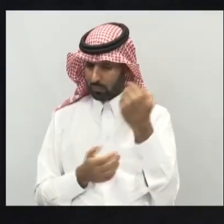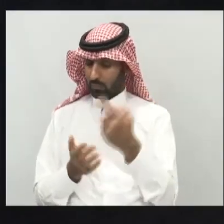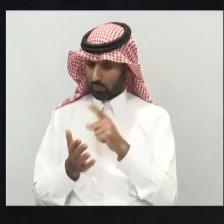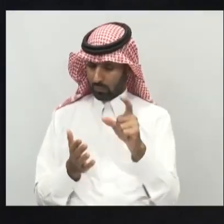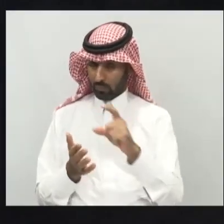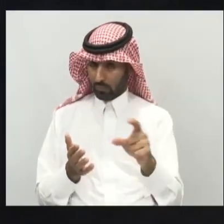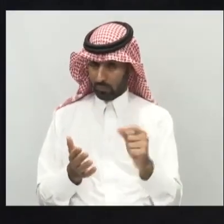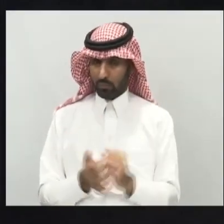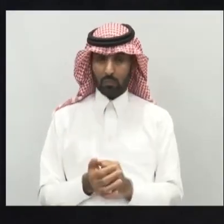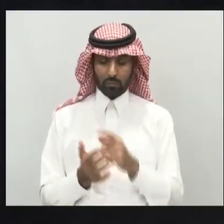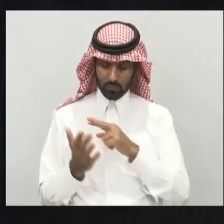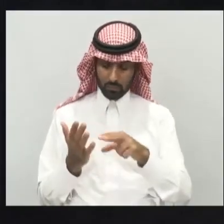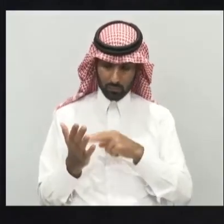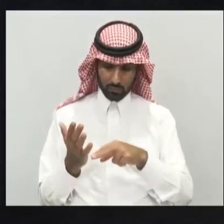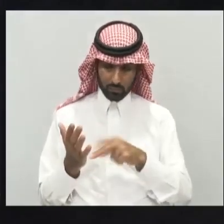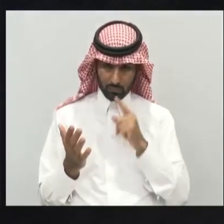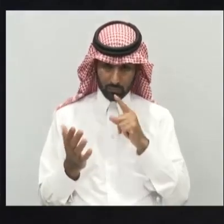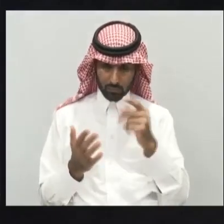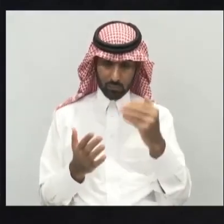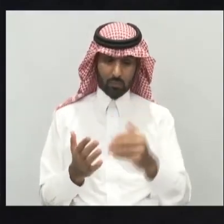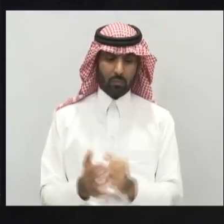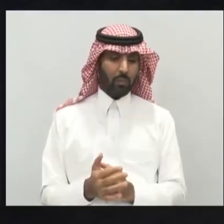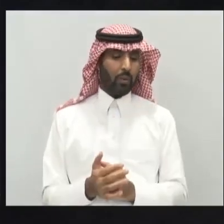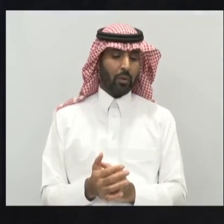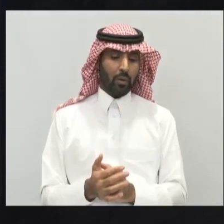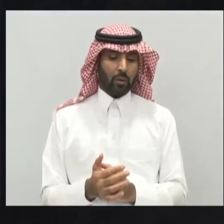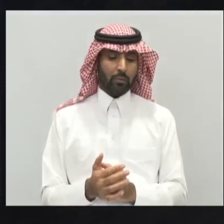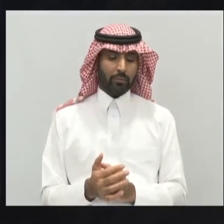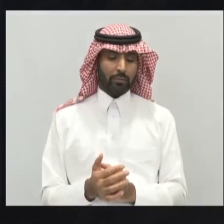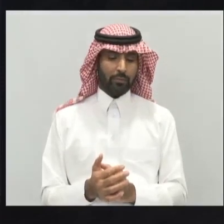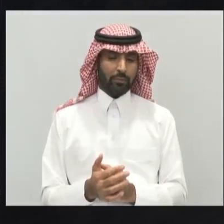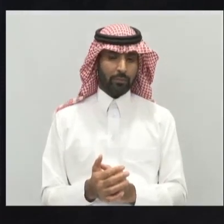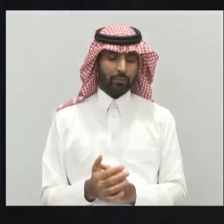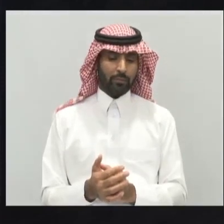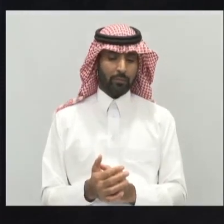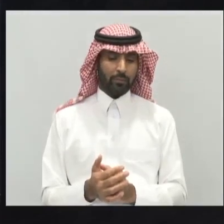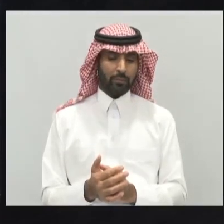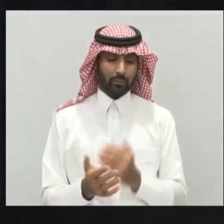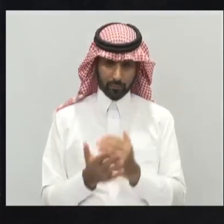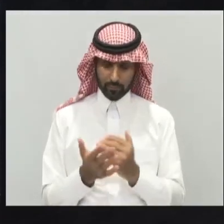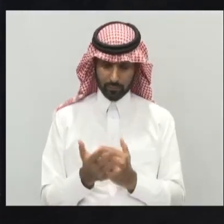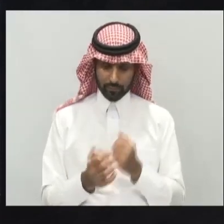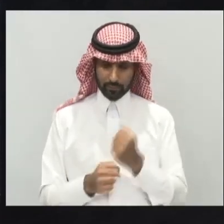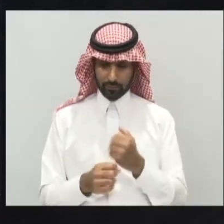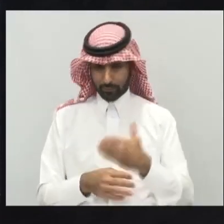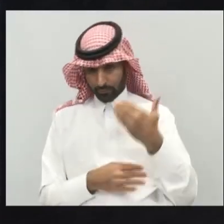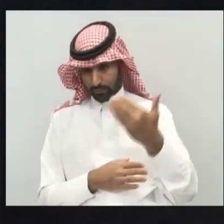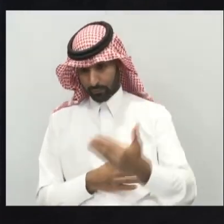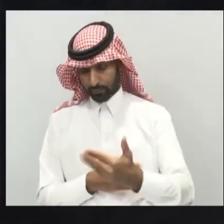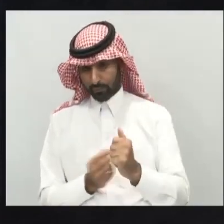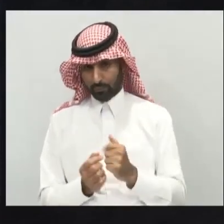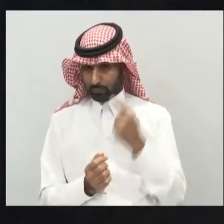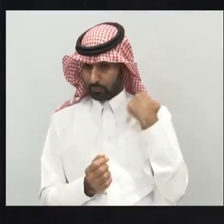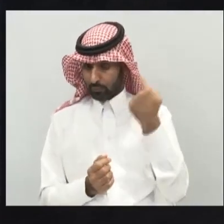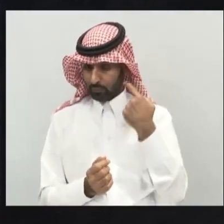the comments, you read the information from the brochures related to the adventures, and you